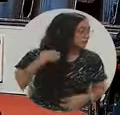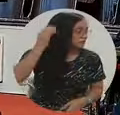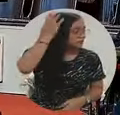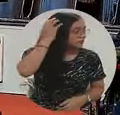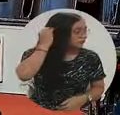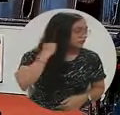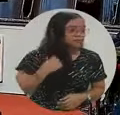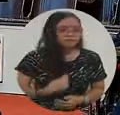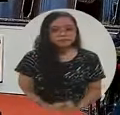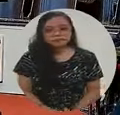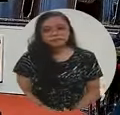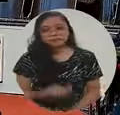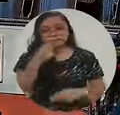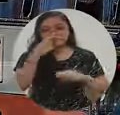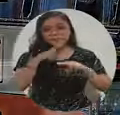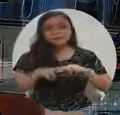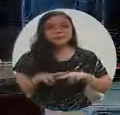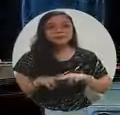tomorrow I want you to memorize